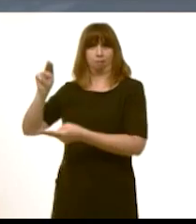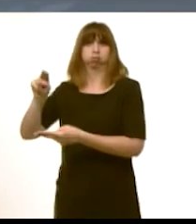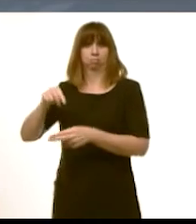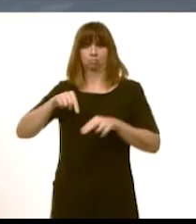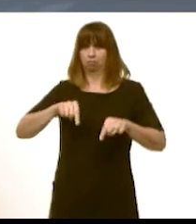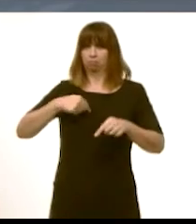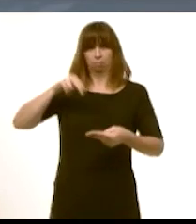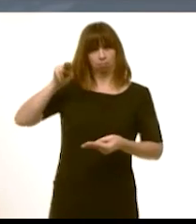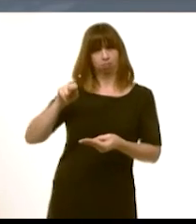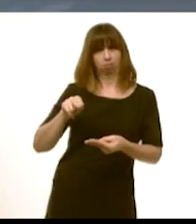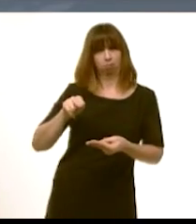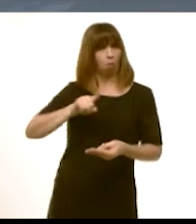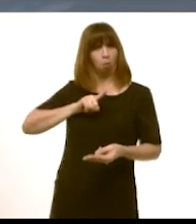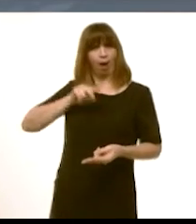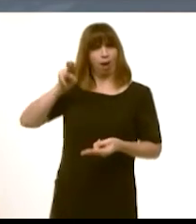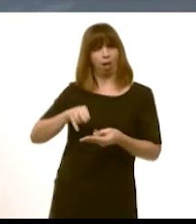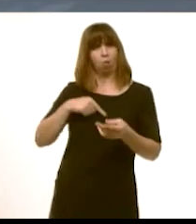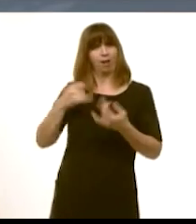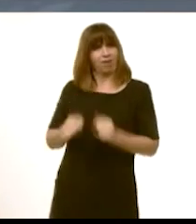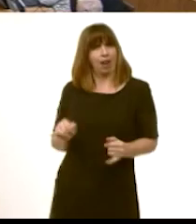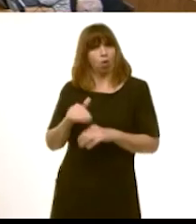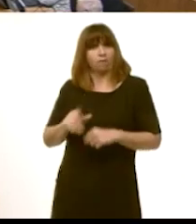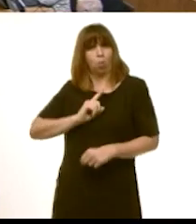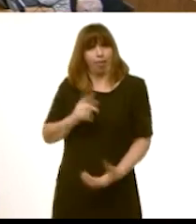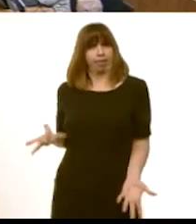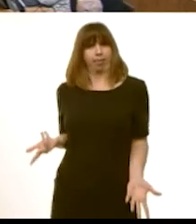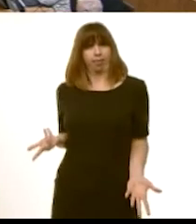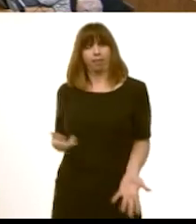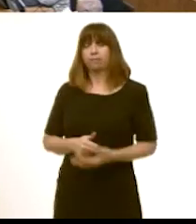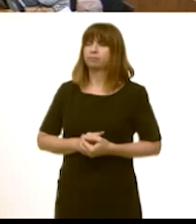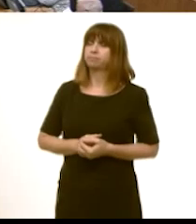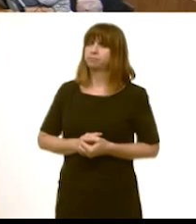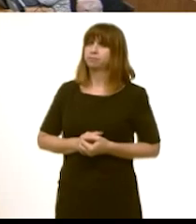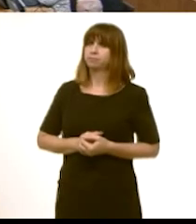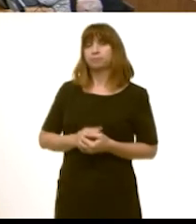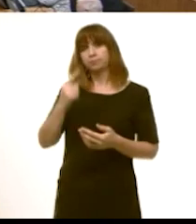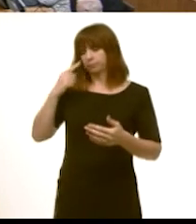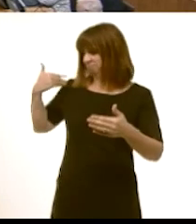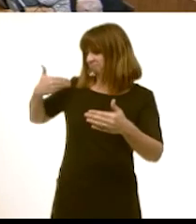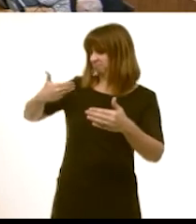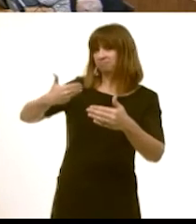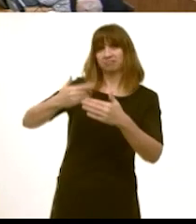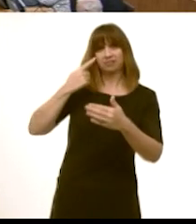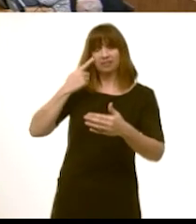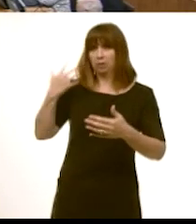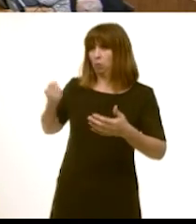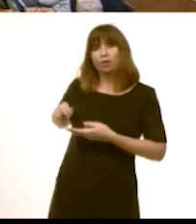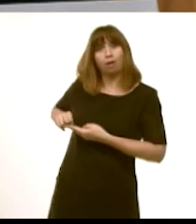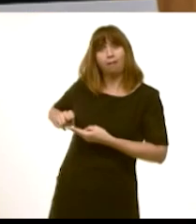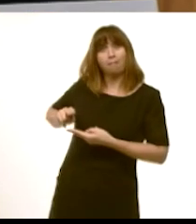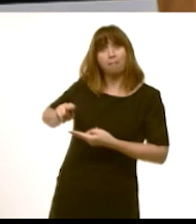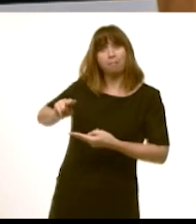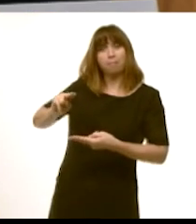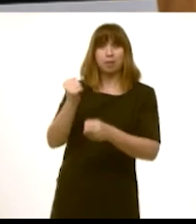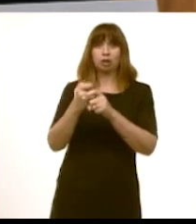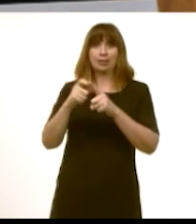put this failure down to? Well, if you look at the historic trend, we see that wages have increased. We see that GDP per head